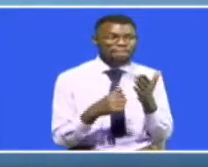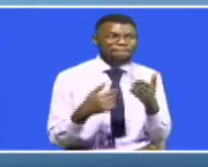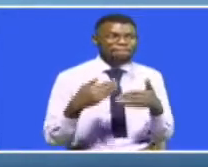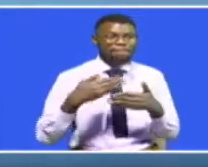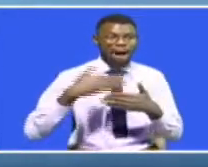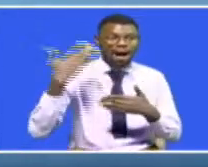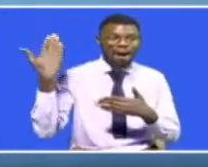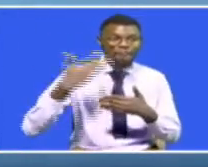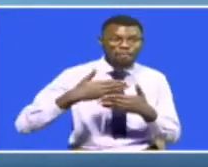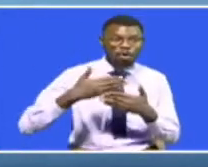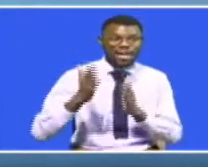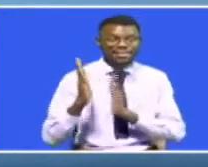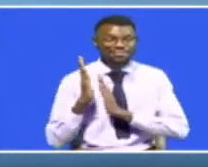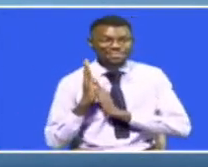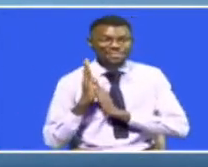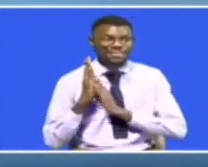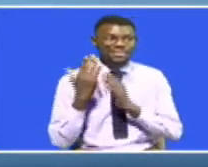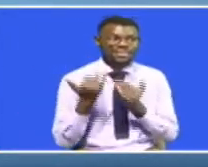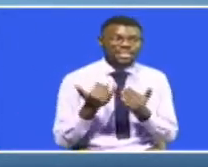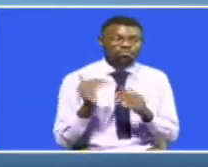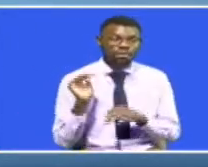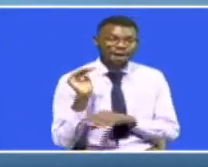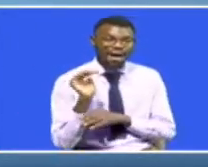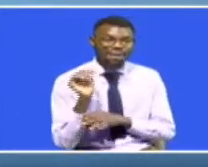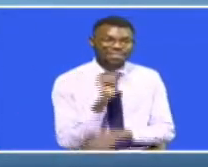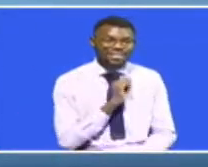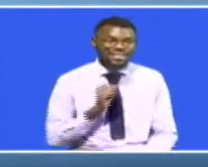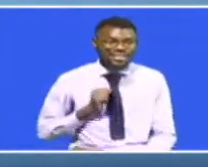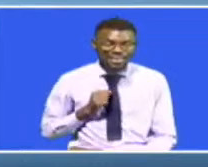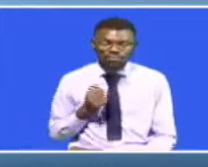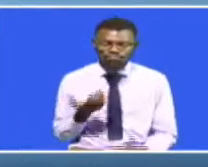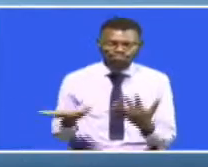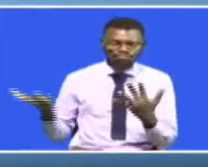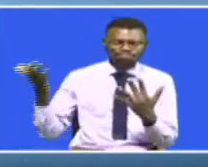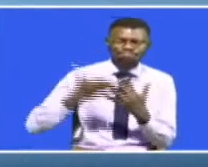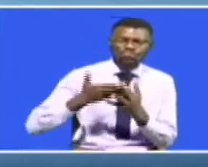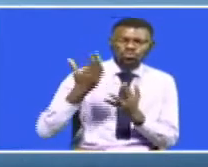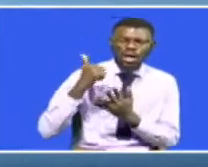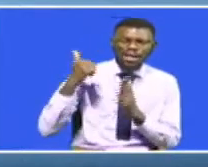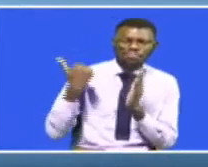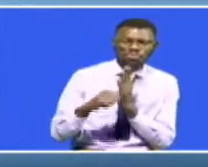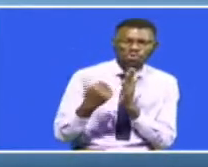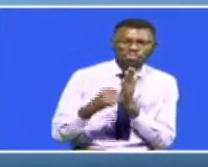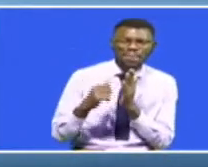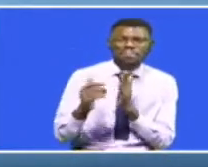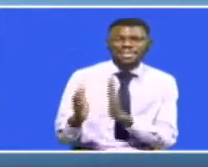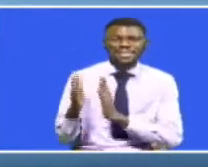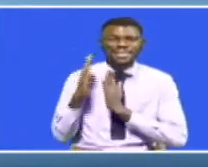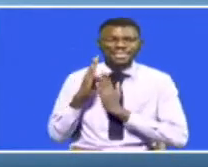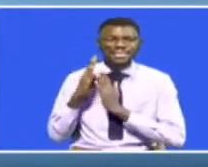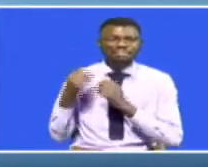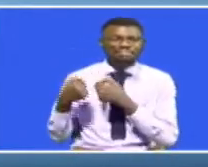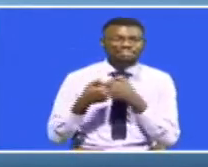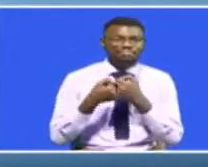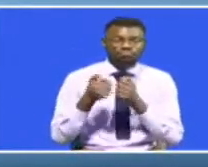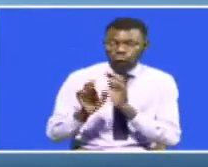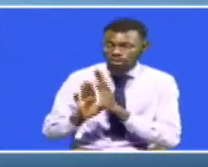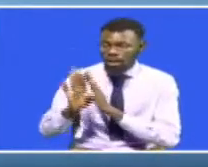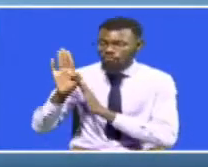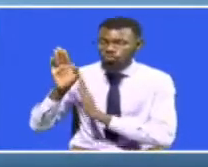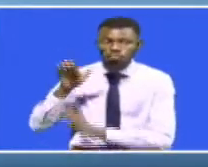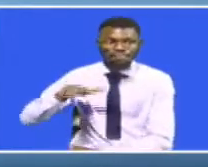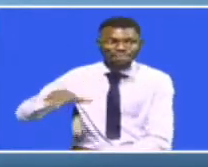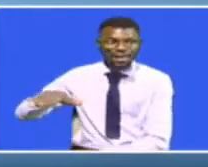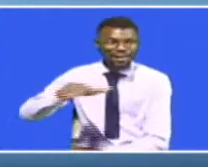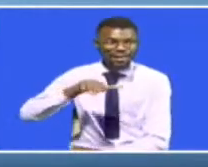region. Now, they have called on the Senate to intervene, saying the perennial security challenges are hindering development in the region.